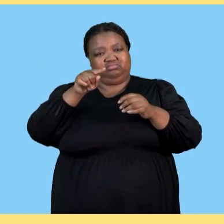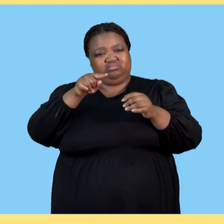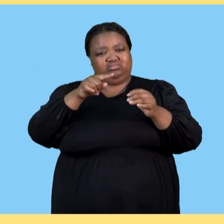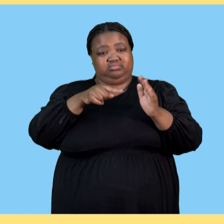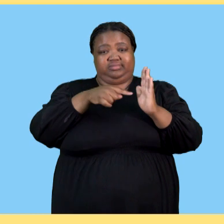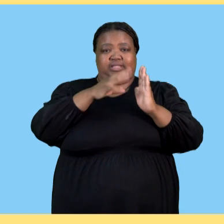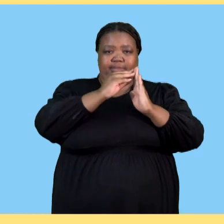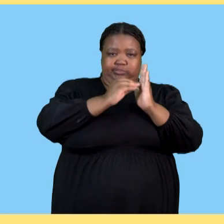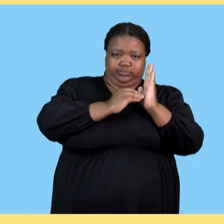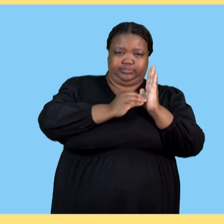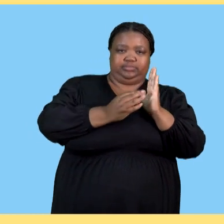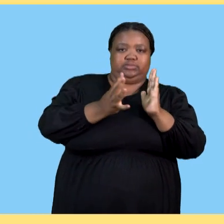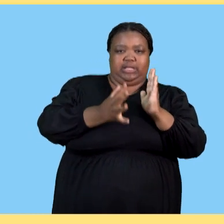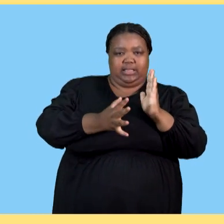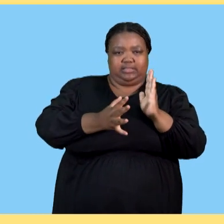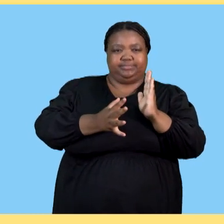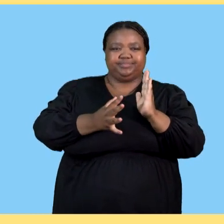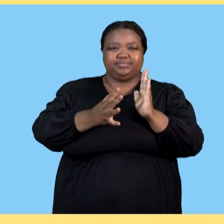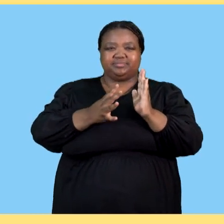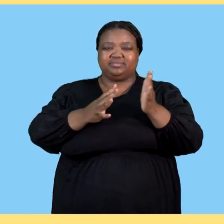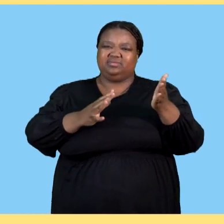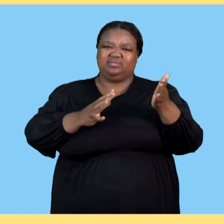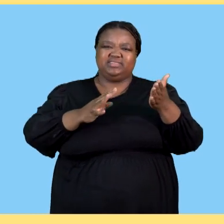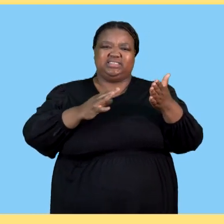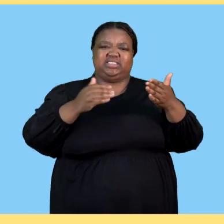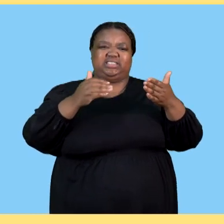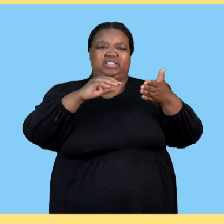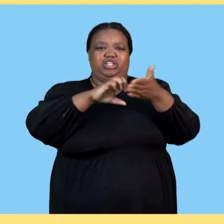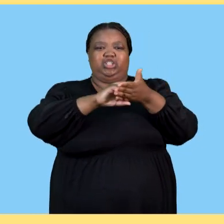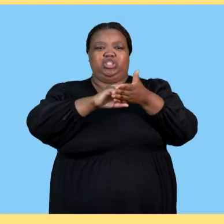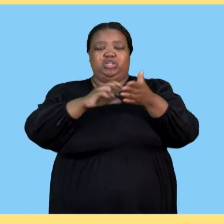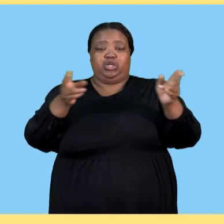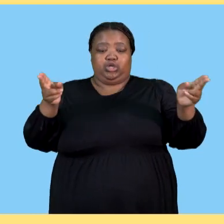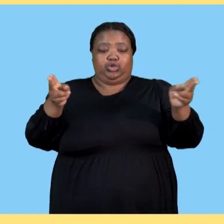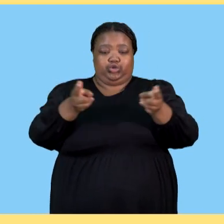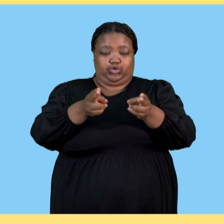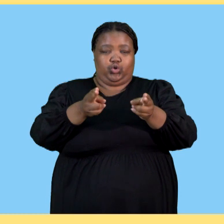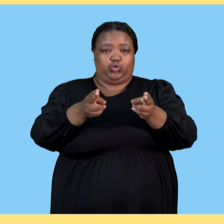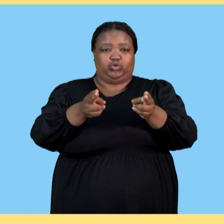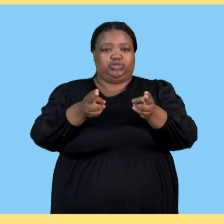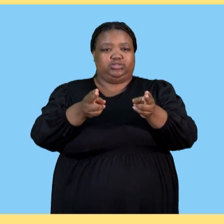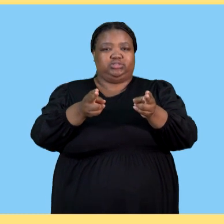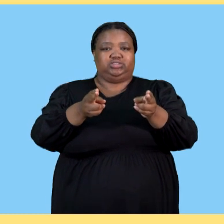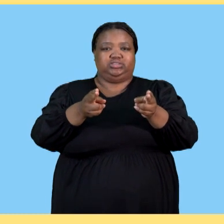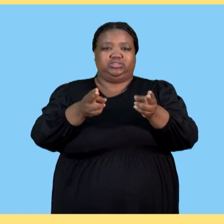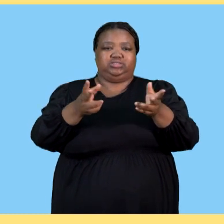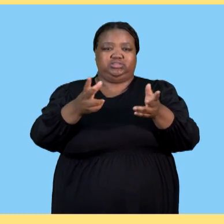200,000. Then that 35,000, I'll bring it down here and record it as